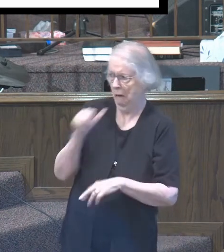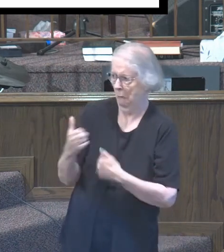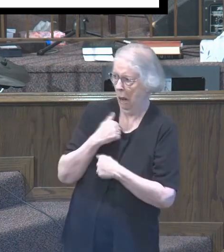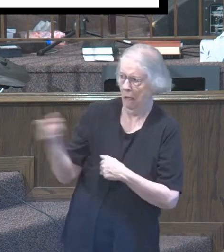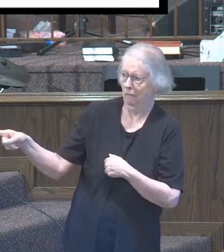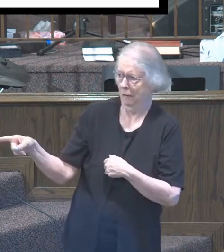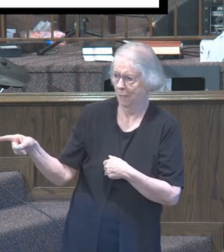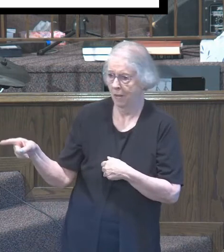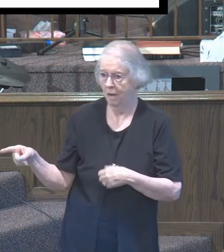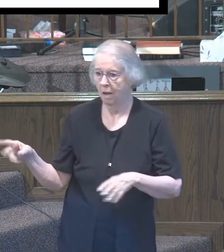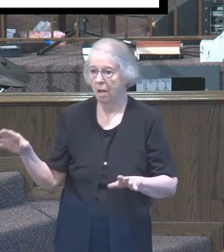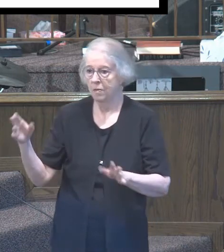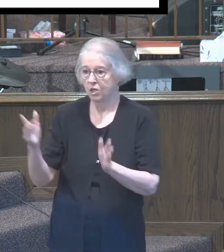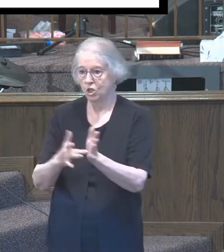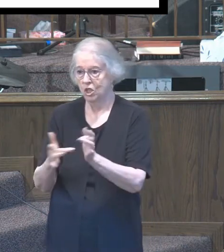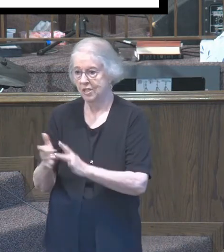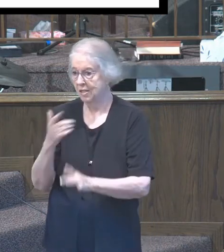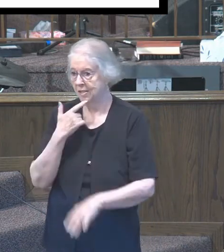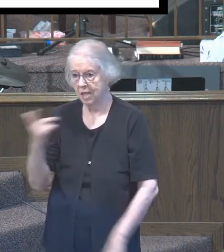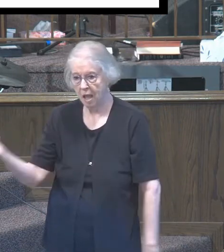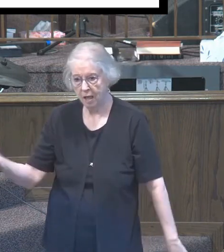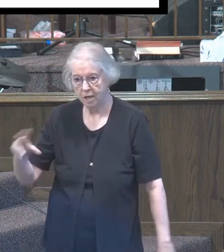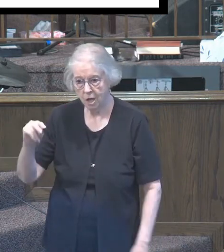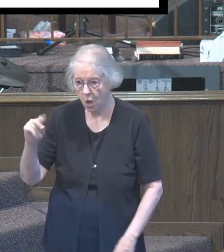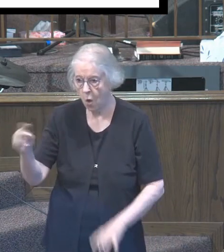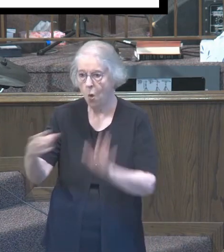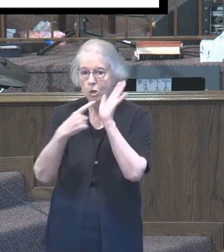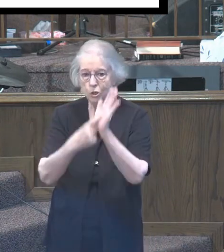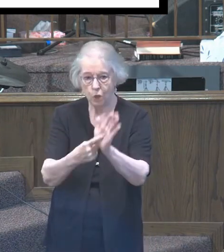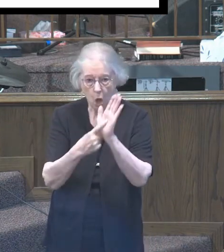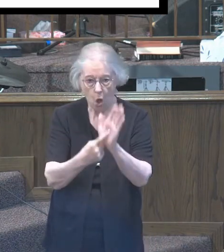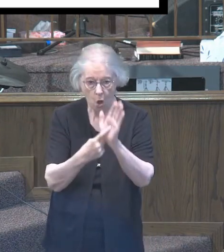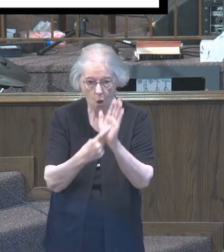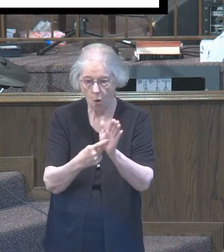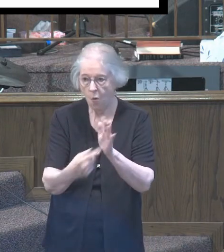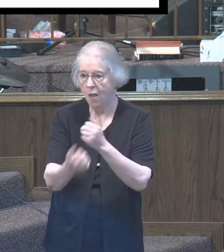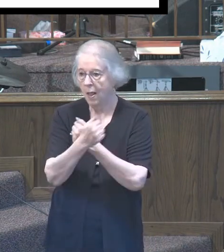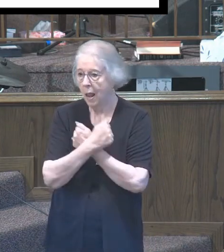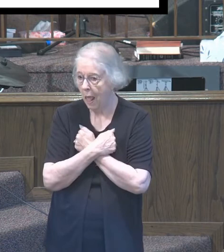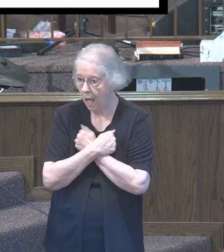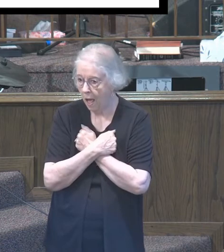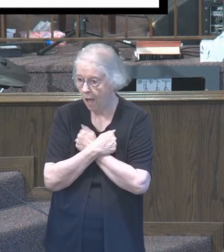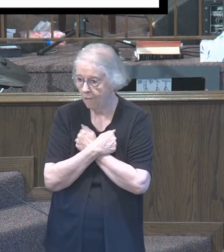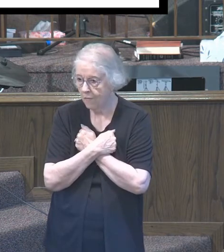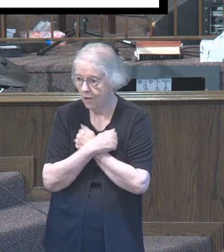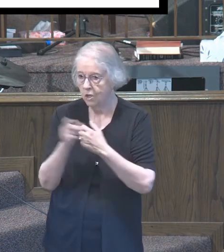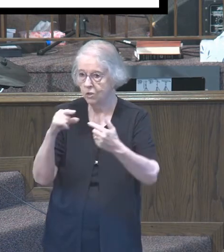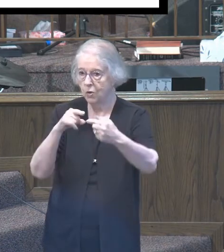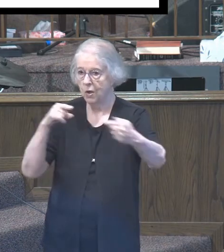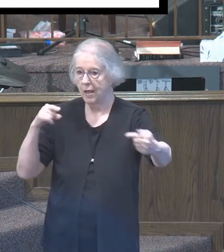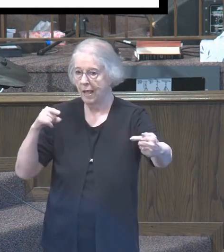up. You're kingdom subjects. Now live like it. Live out your God-created